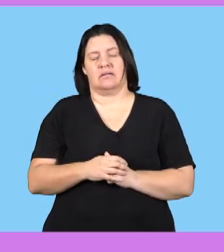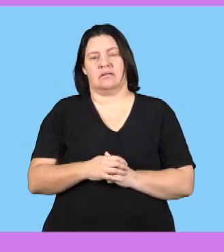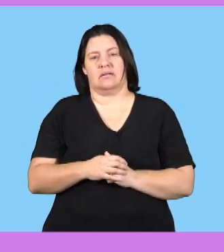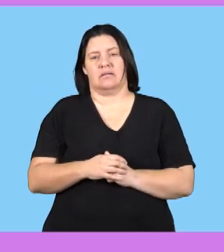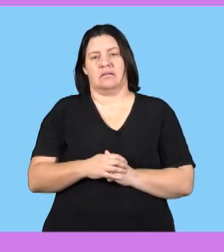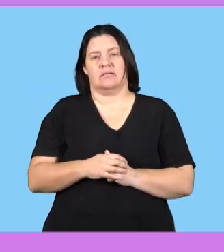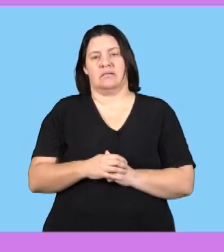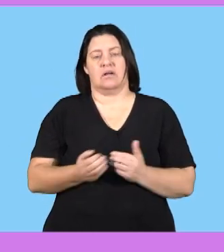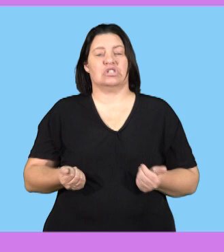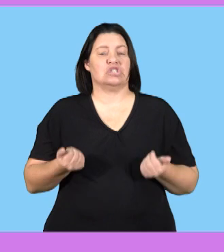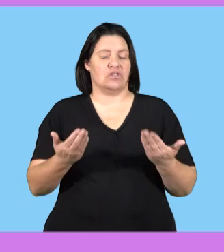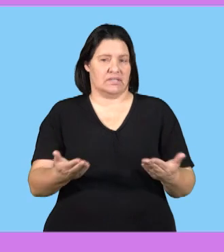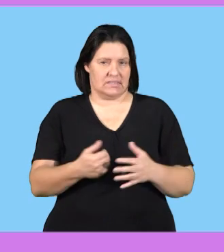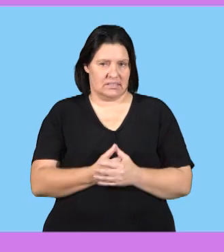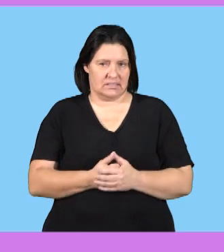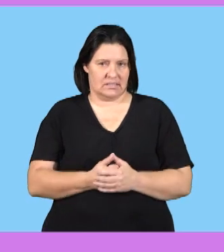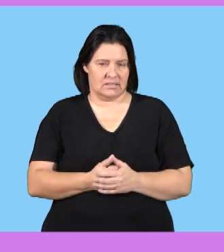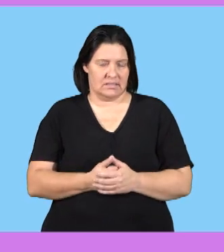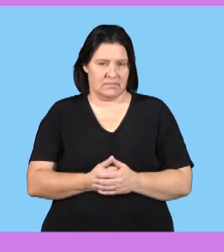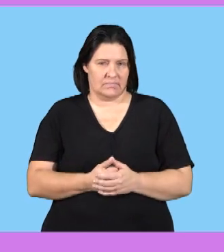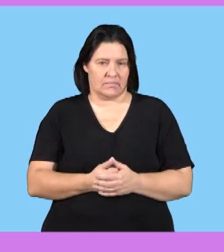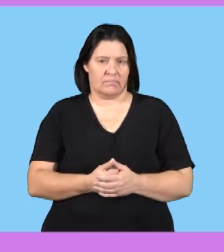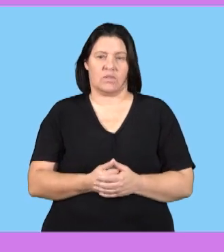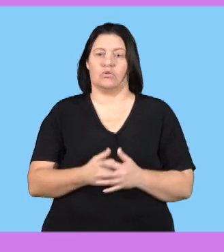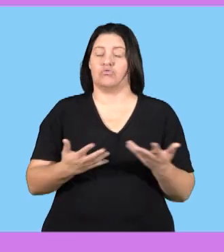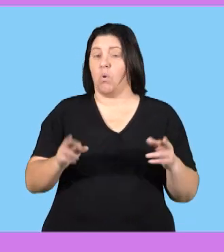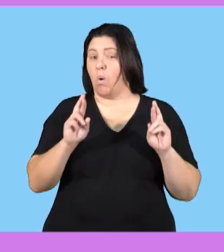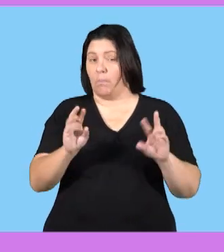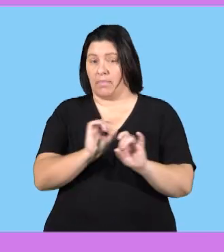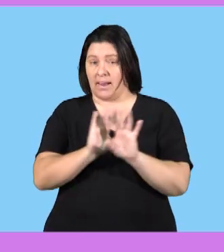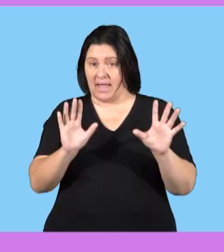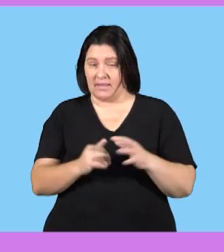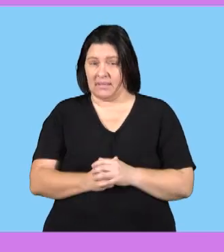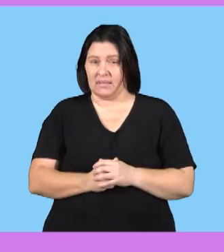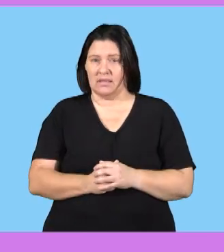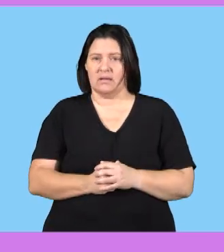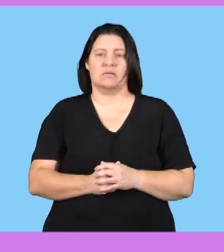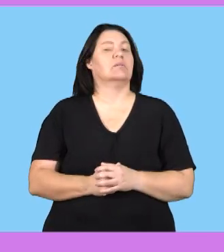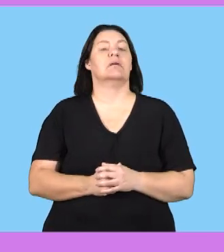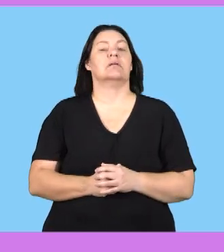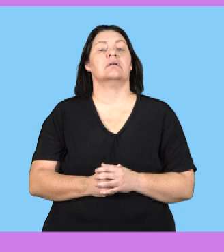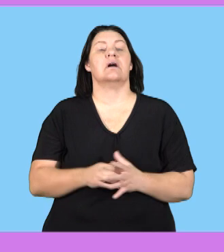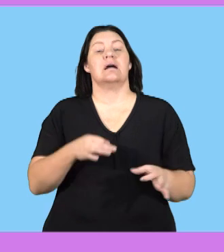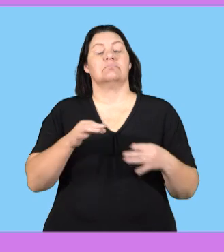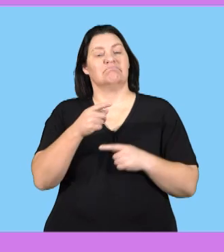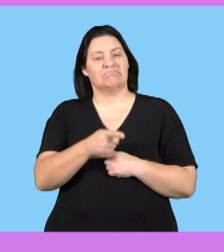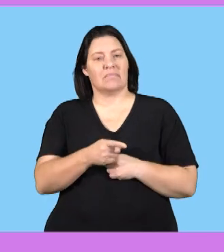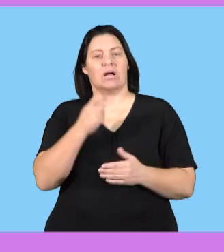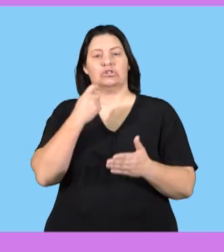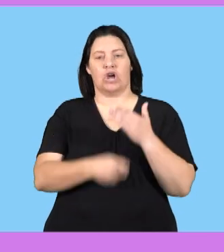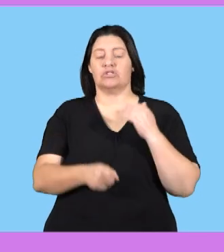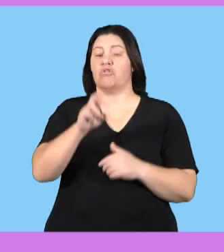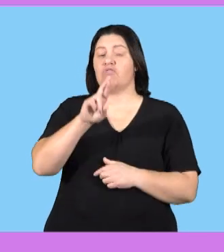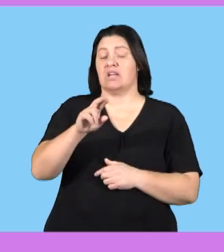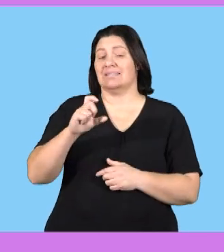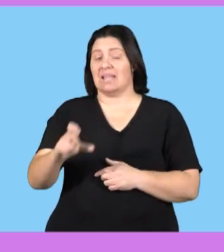right, a specific service that is being delivered to you. All right, so I hope that is clear. Define the term tariff. It is a charge, normally